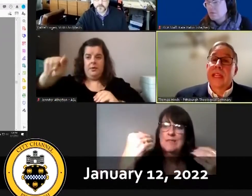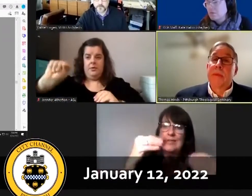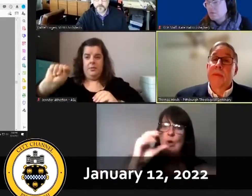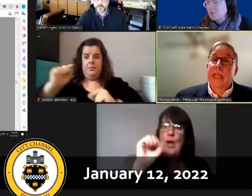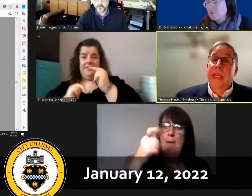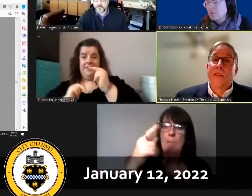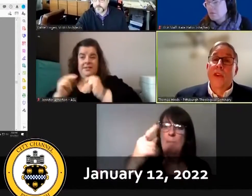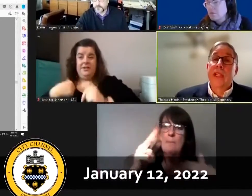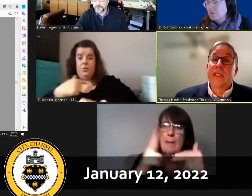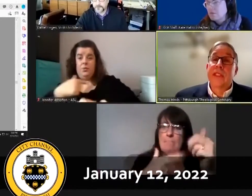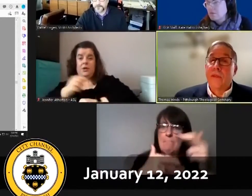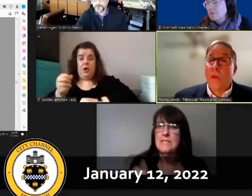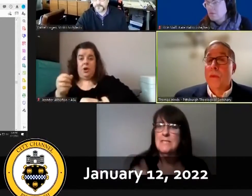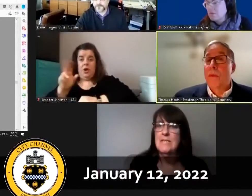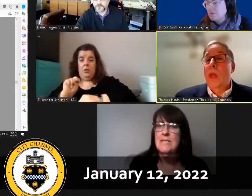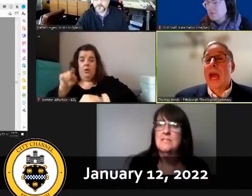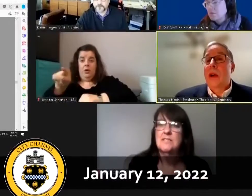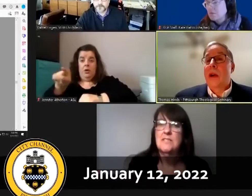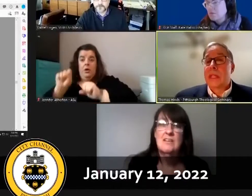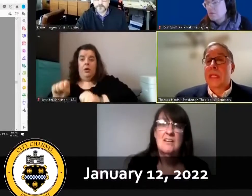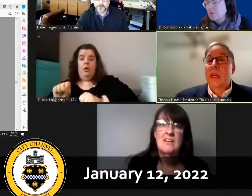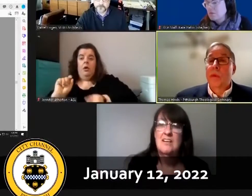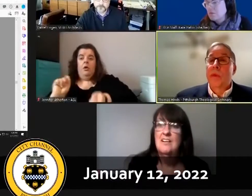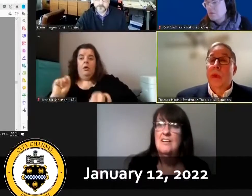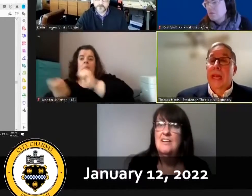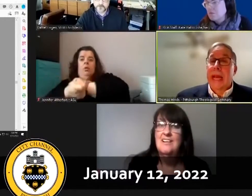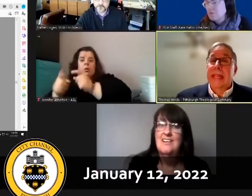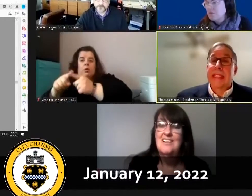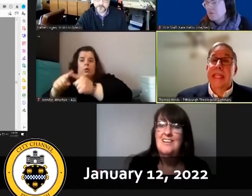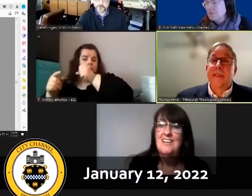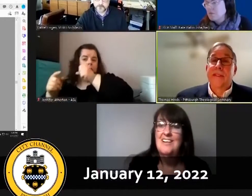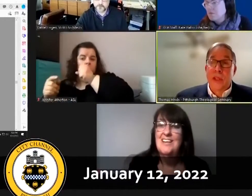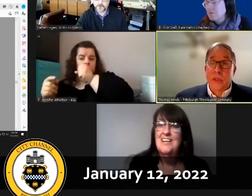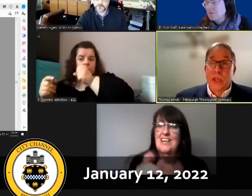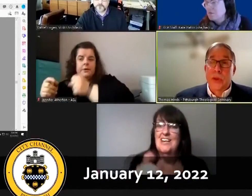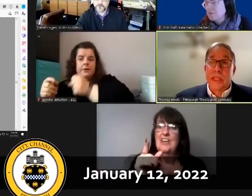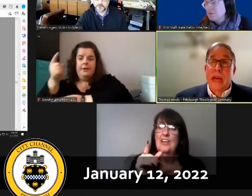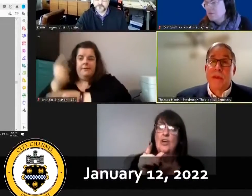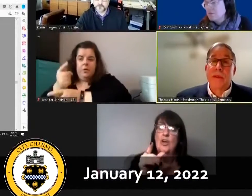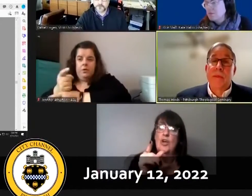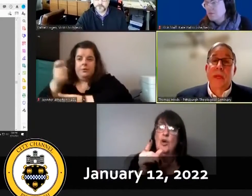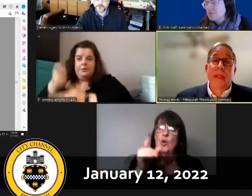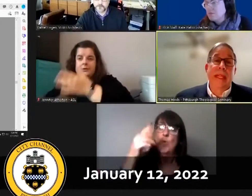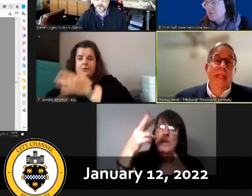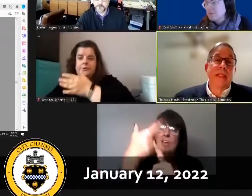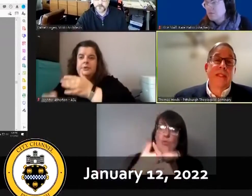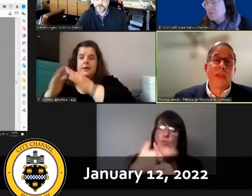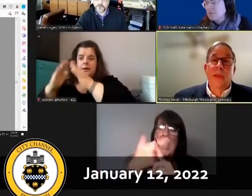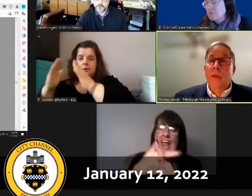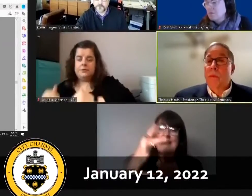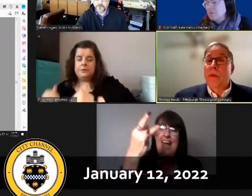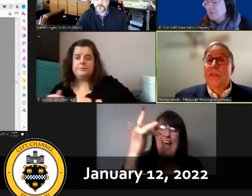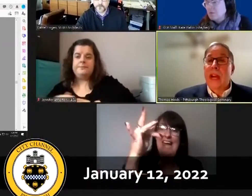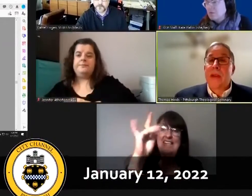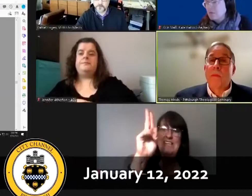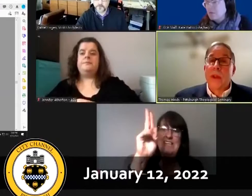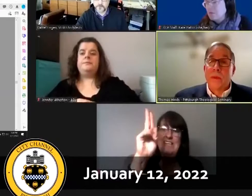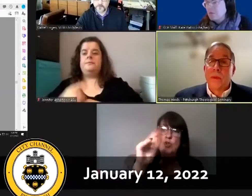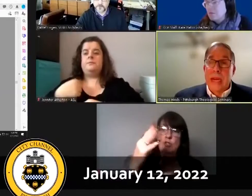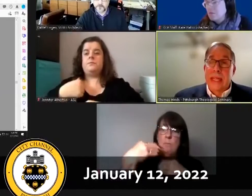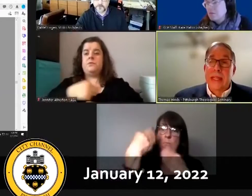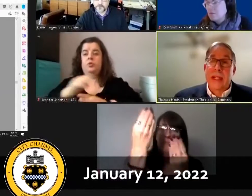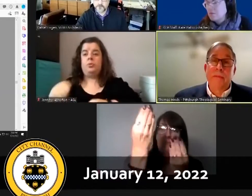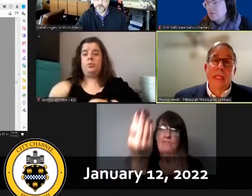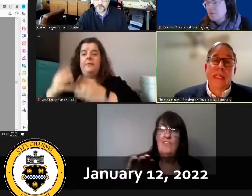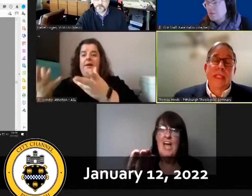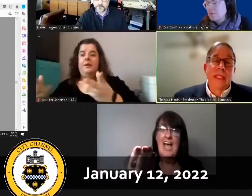be converted to affordable housing. We rent 18 of those units out of the building so that we're providing market rate